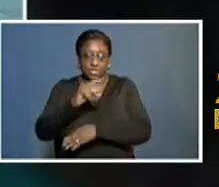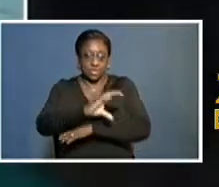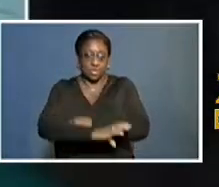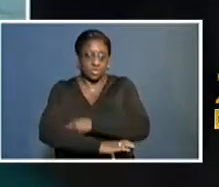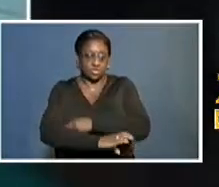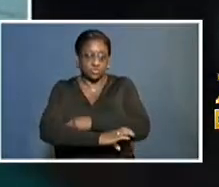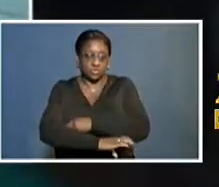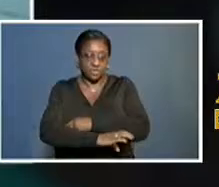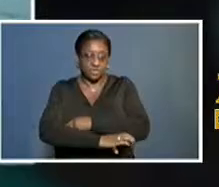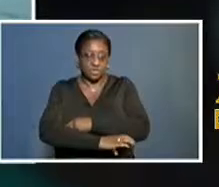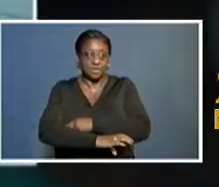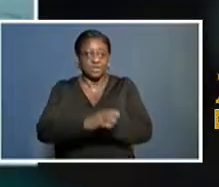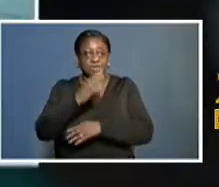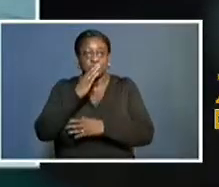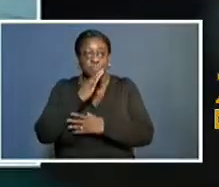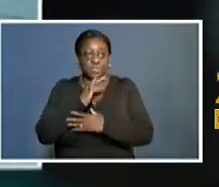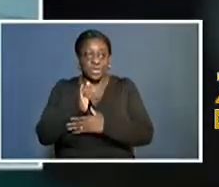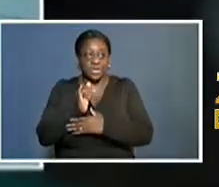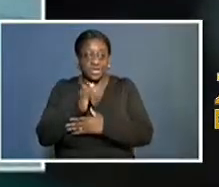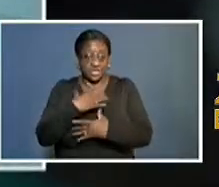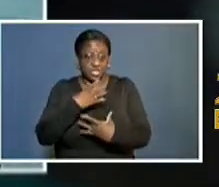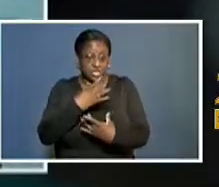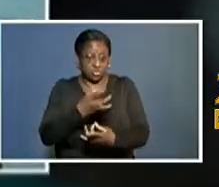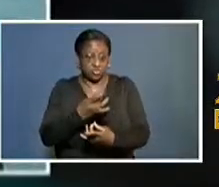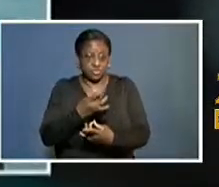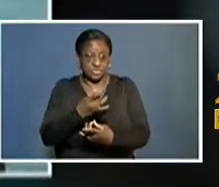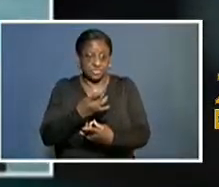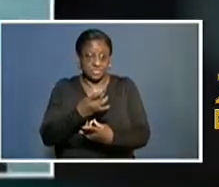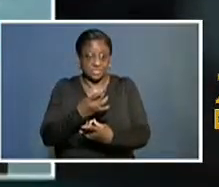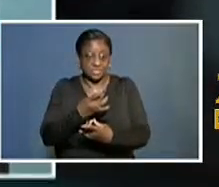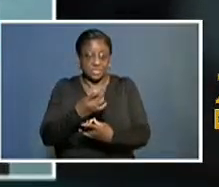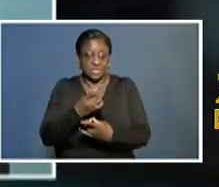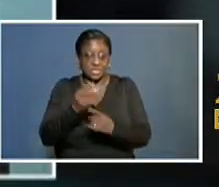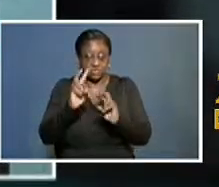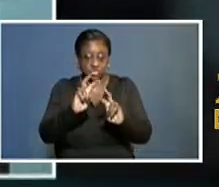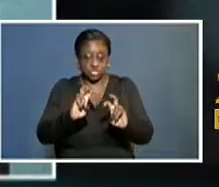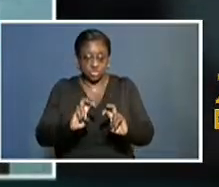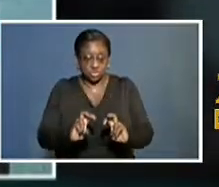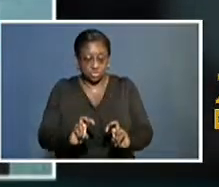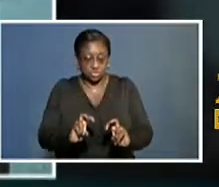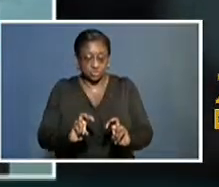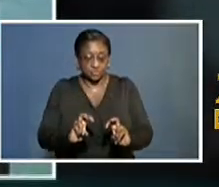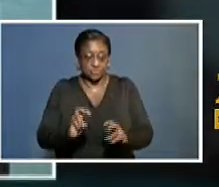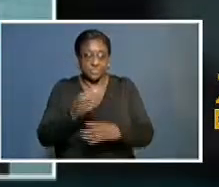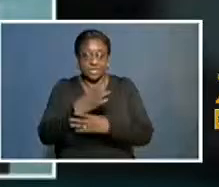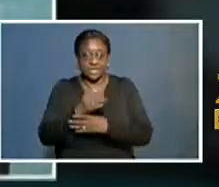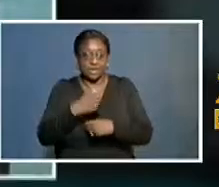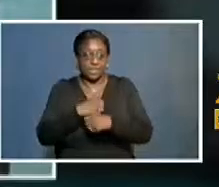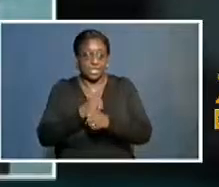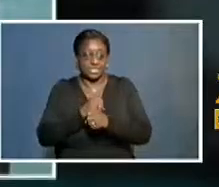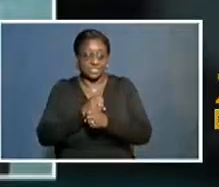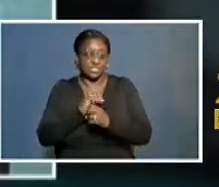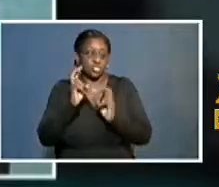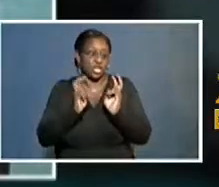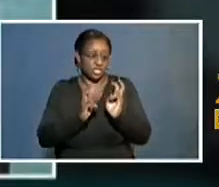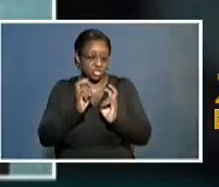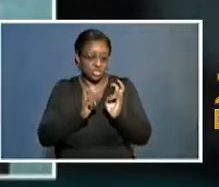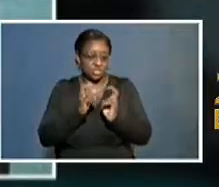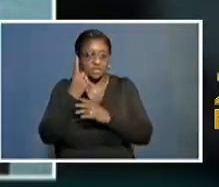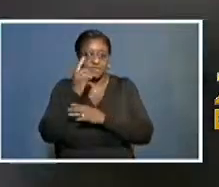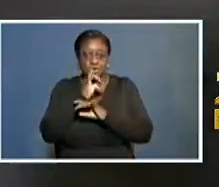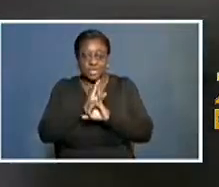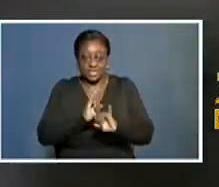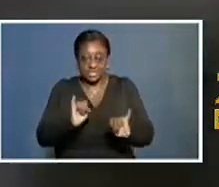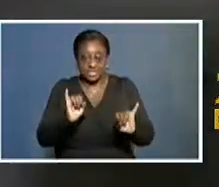being exploited by foreign interest under the guise of research, ironically makes it more challenging for